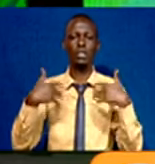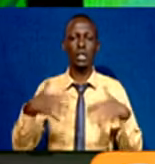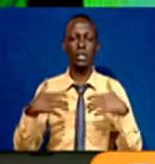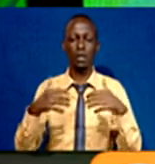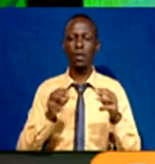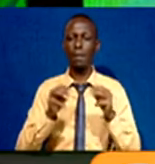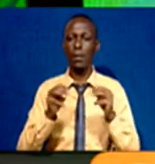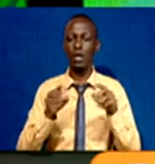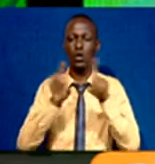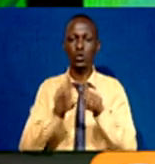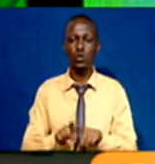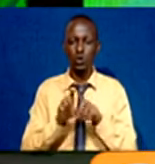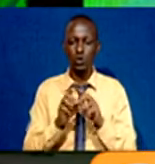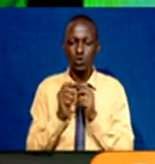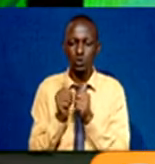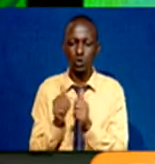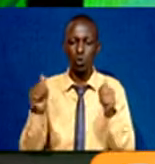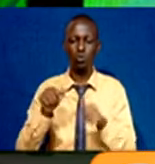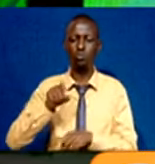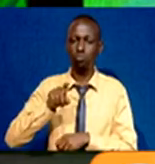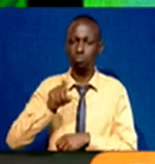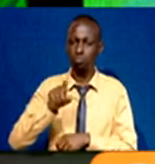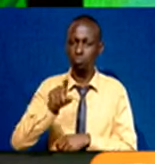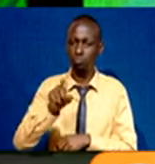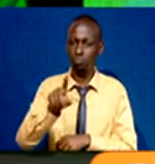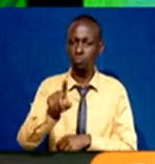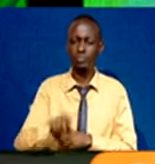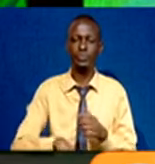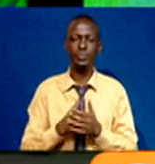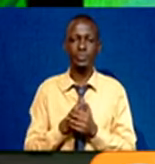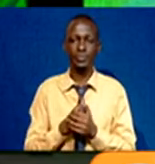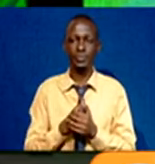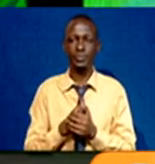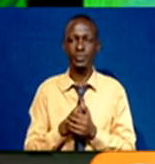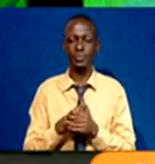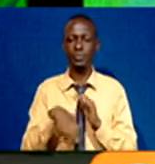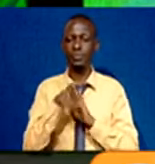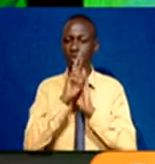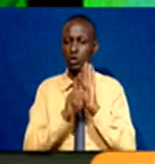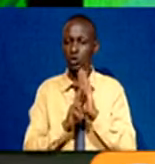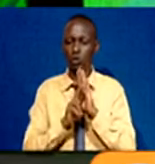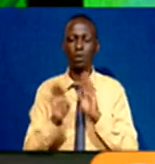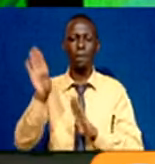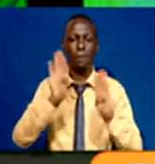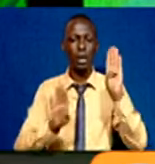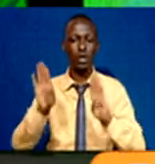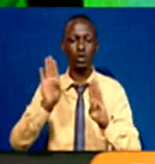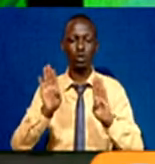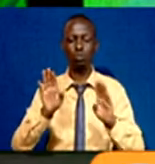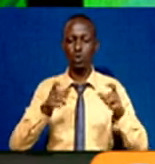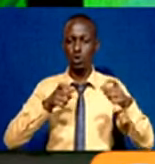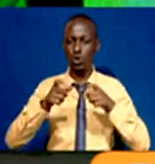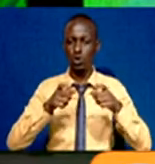manage and eradicate fall armyworms infestation. Now, the measures include biological controls as well as